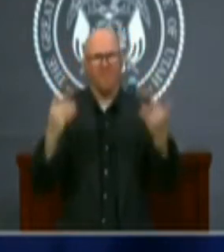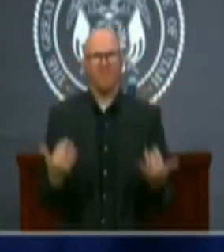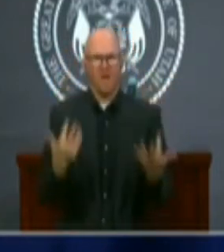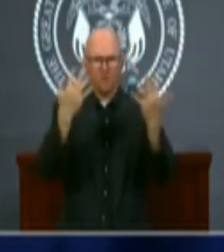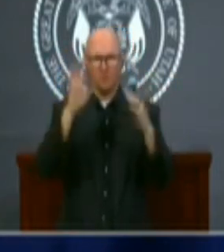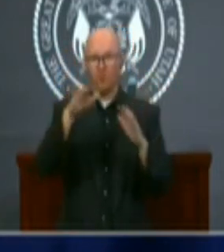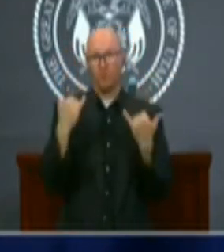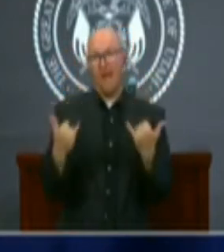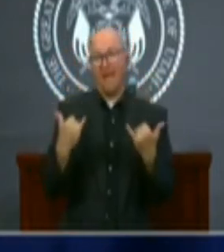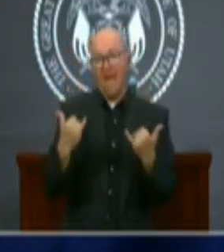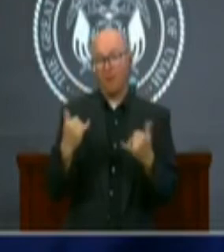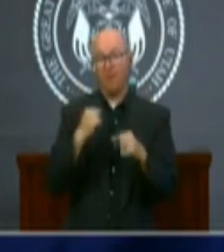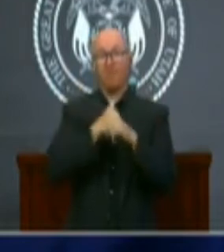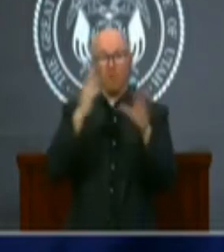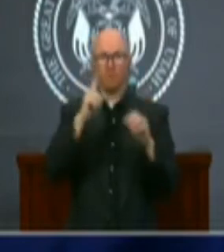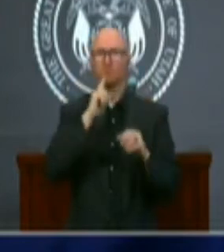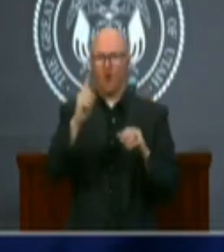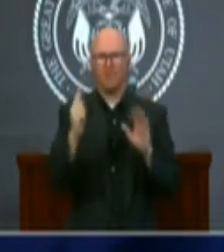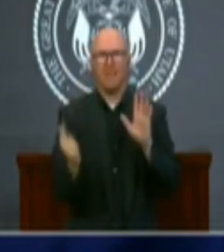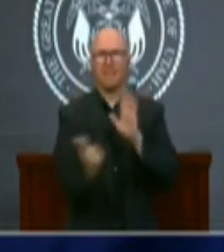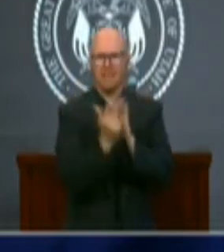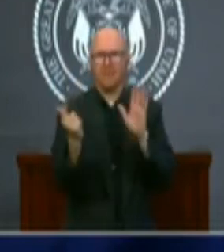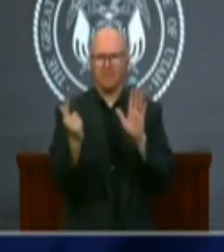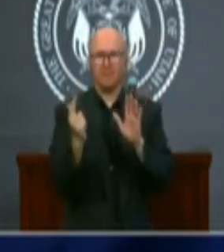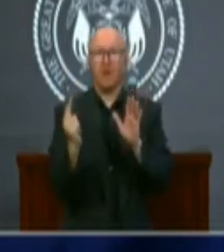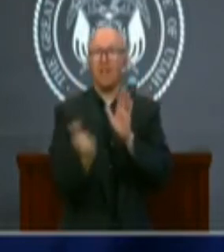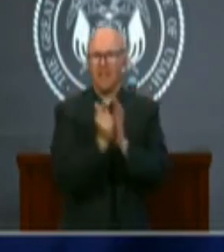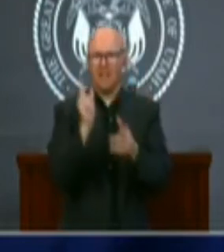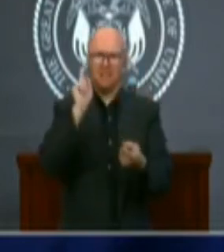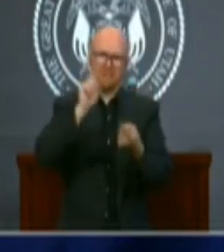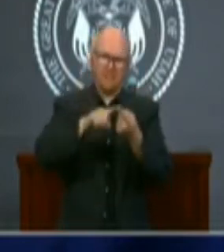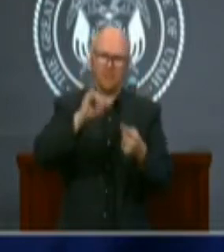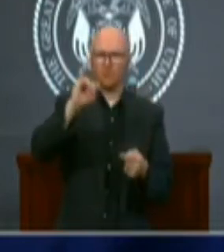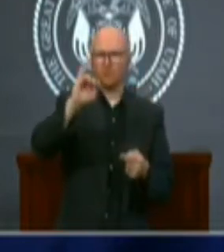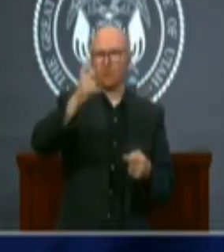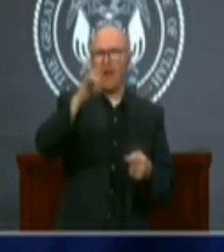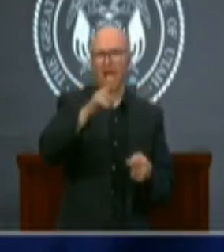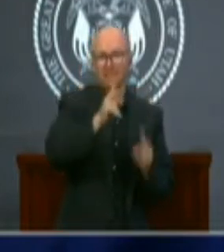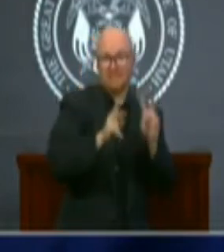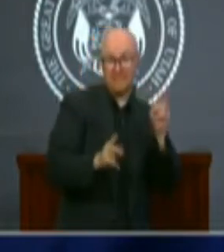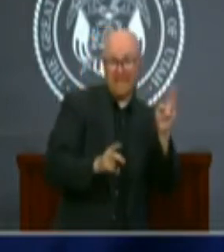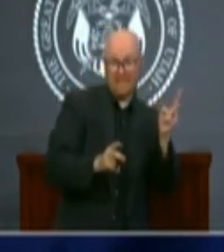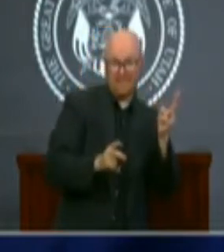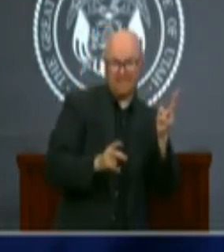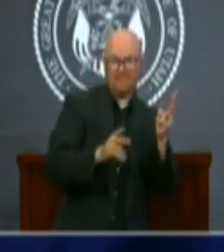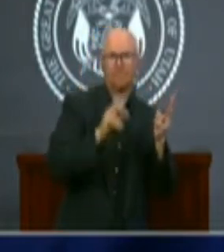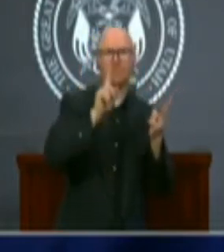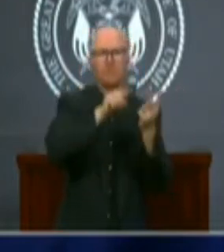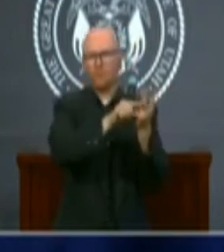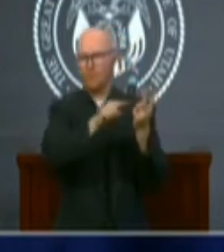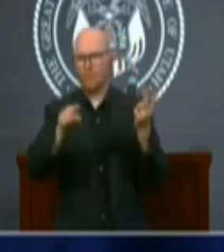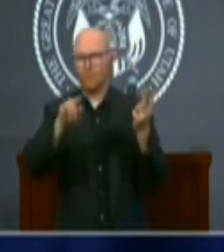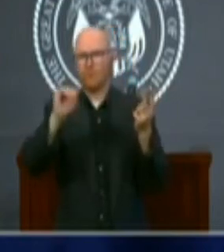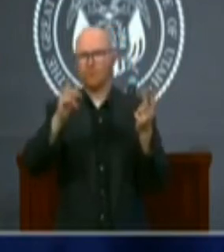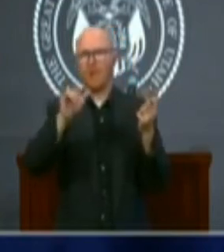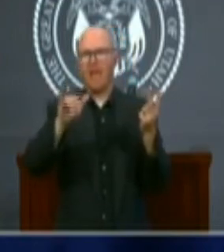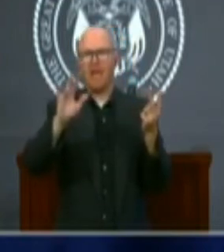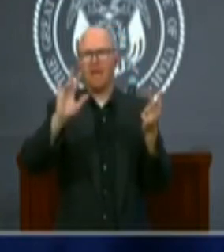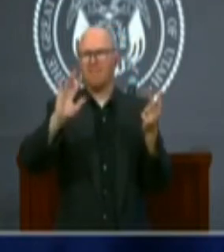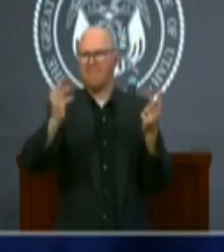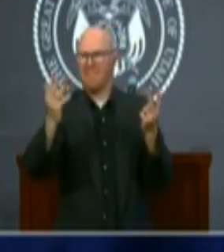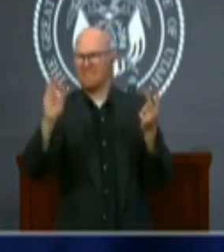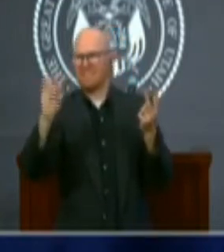right now. They're illegal until 2 days before the 4th of July. They are illegal. We already have, where I